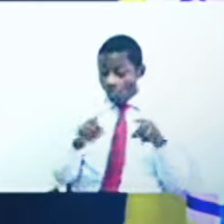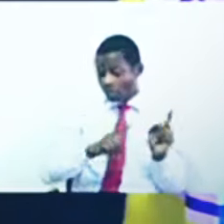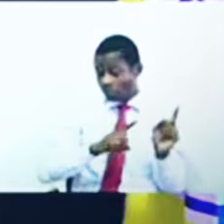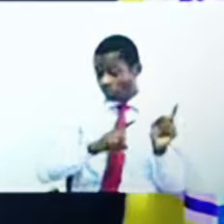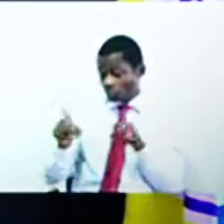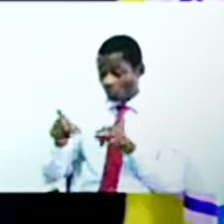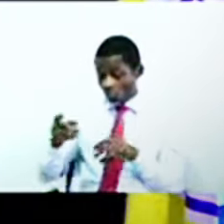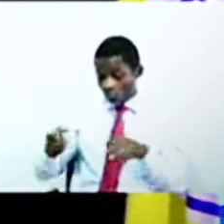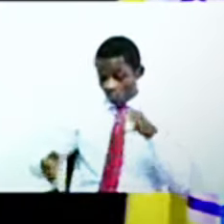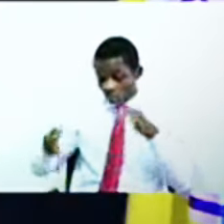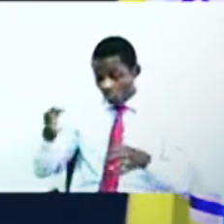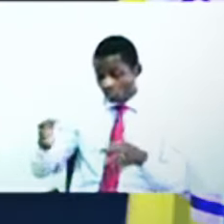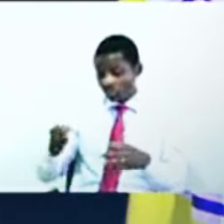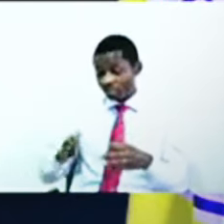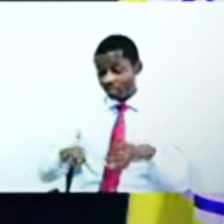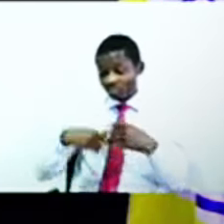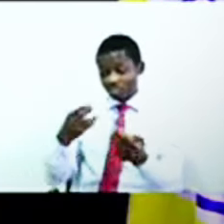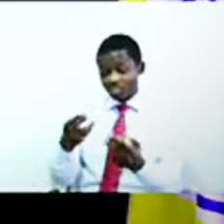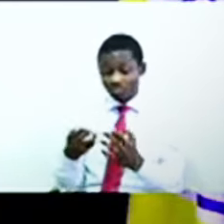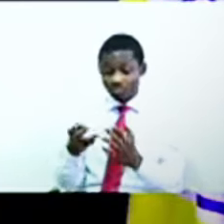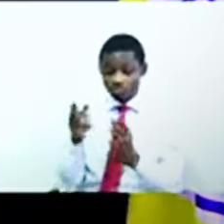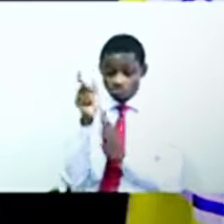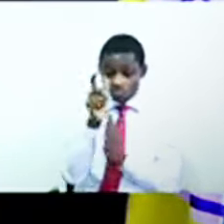are instructions of how to treat it.